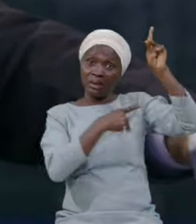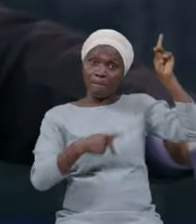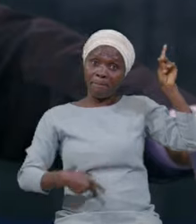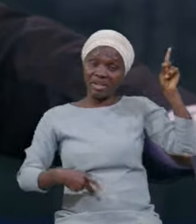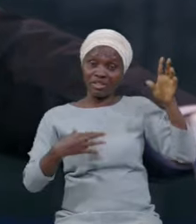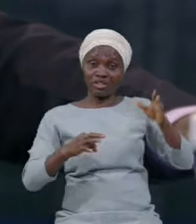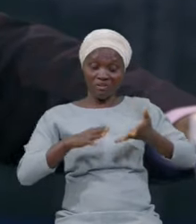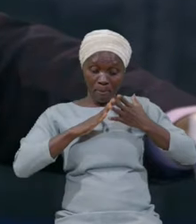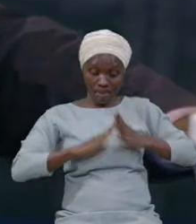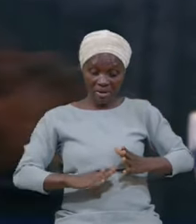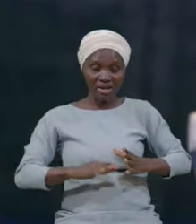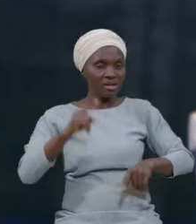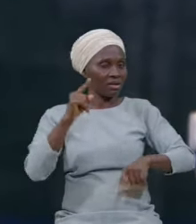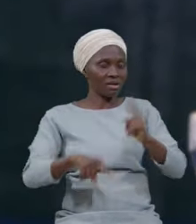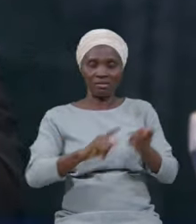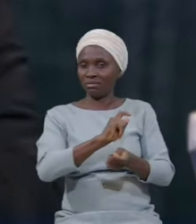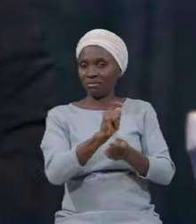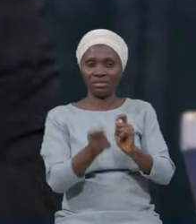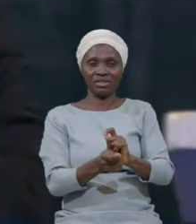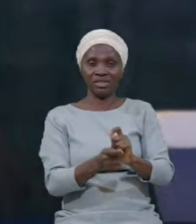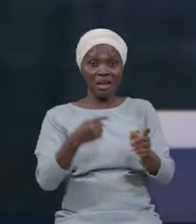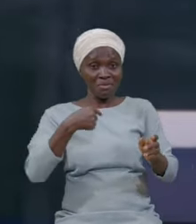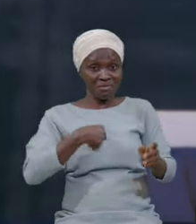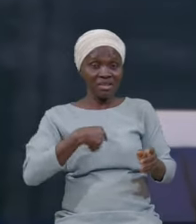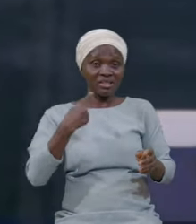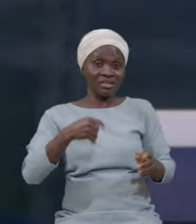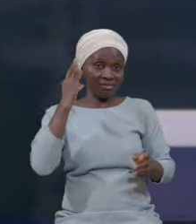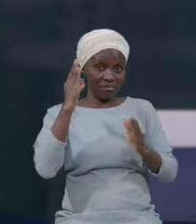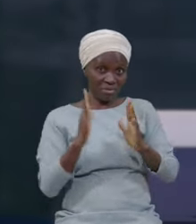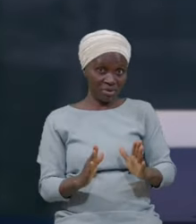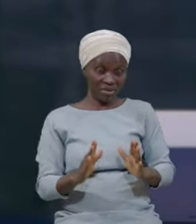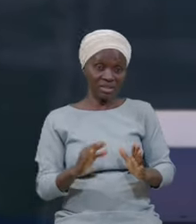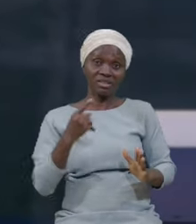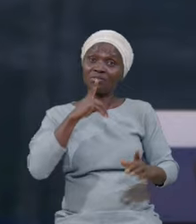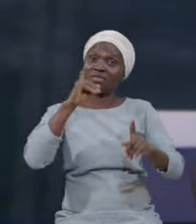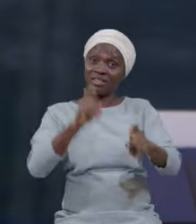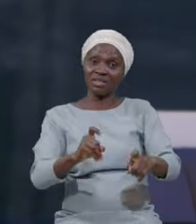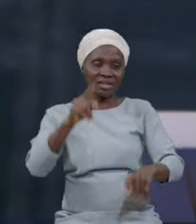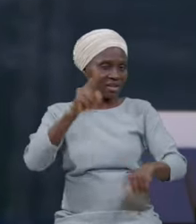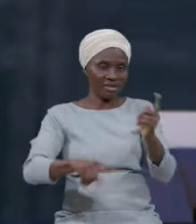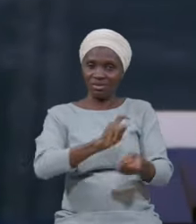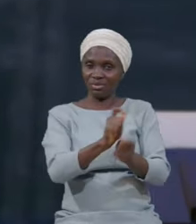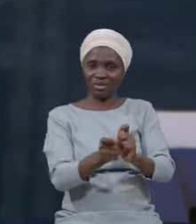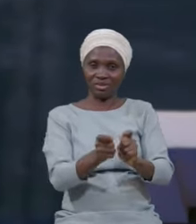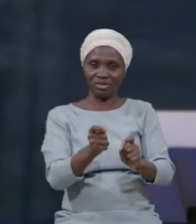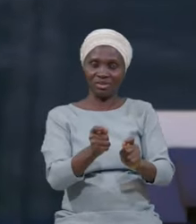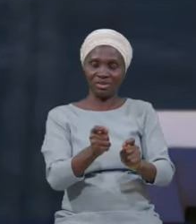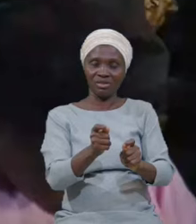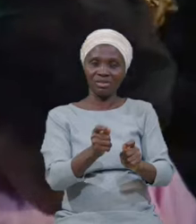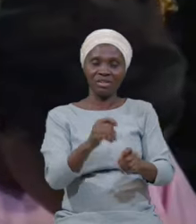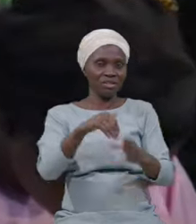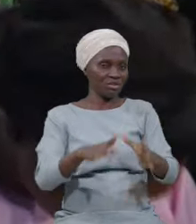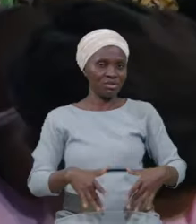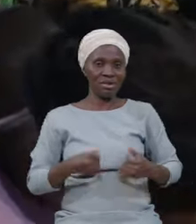the minister and the preacher cannot be reversed in your life. It has come. It will stay.